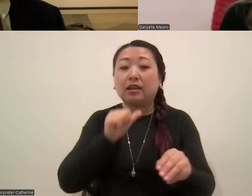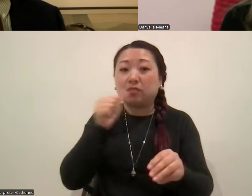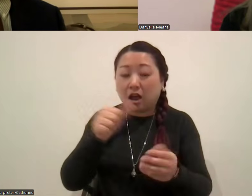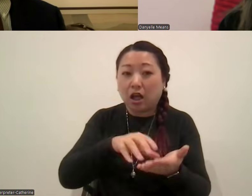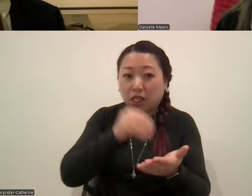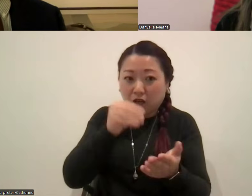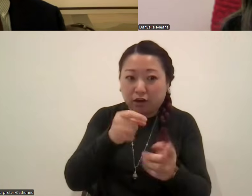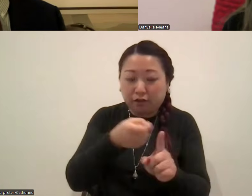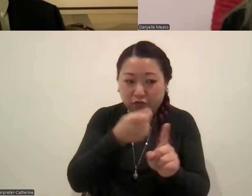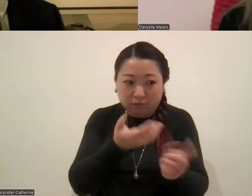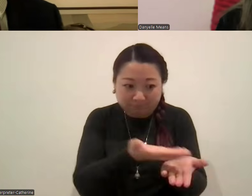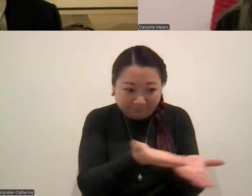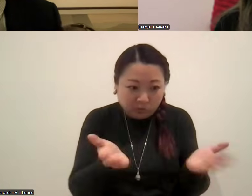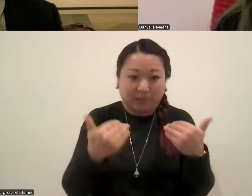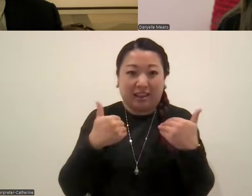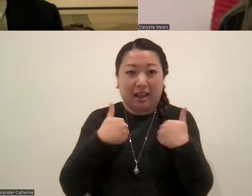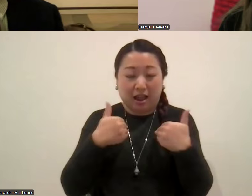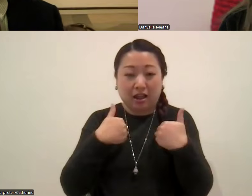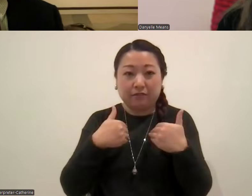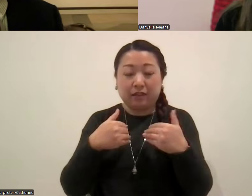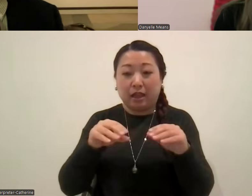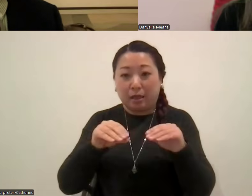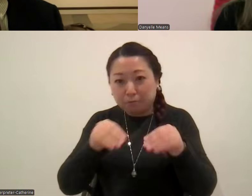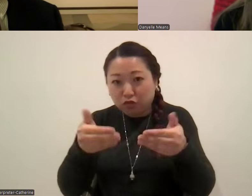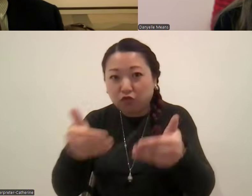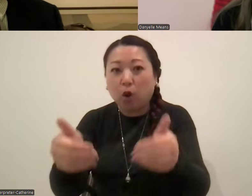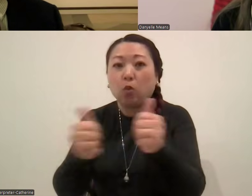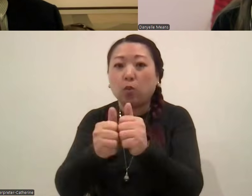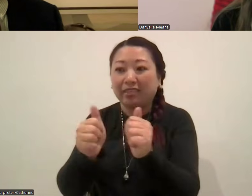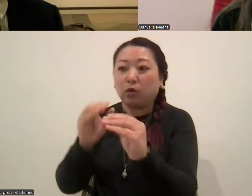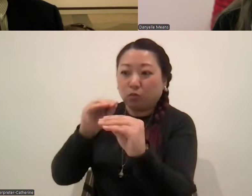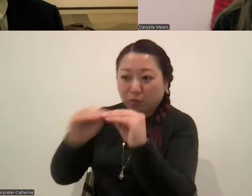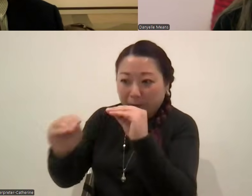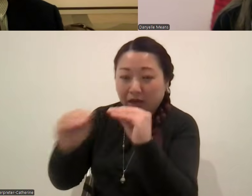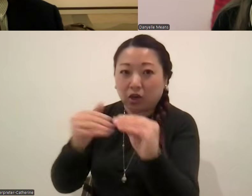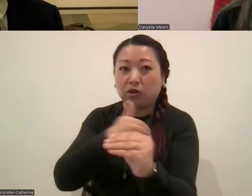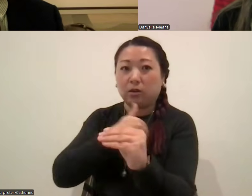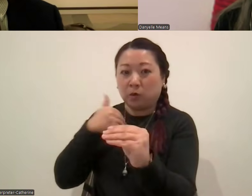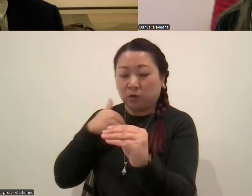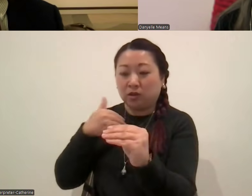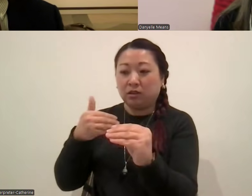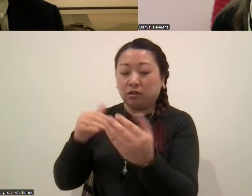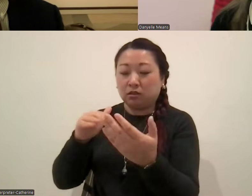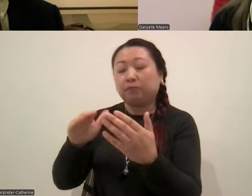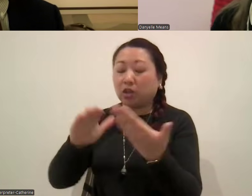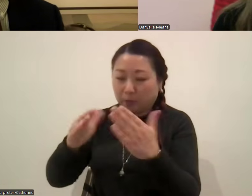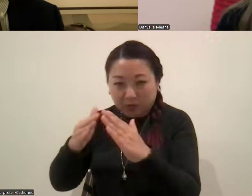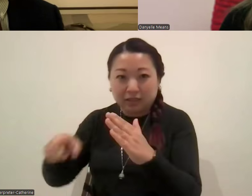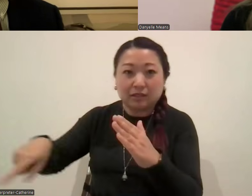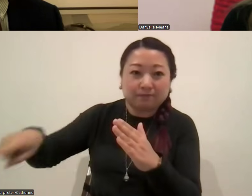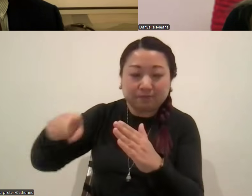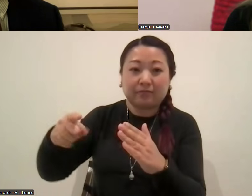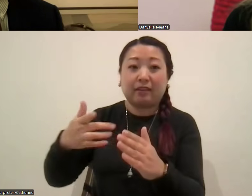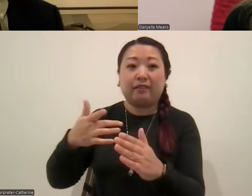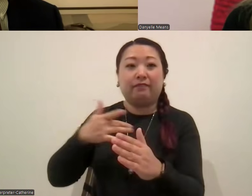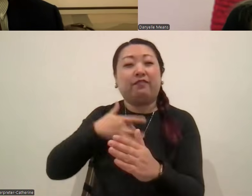and move forward by repairing communities who really feel that this has in some way impacted